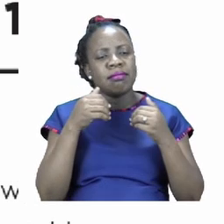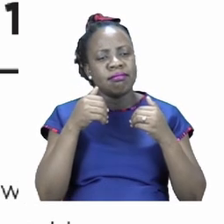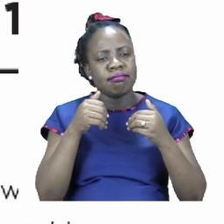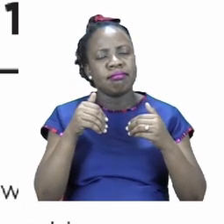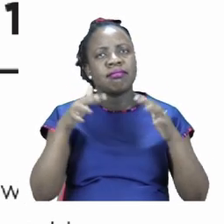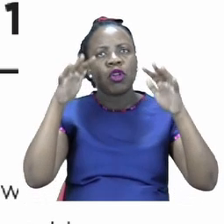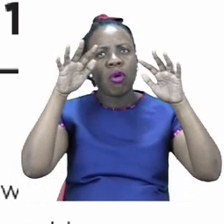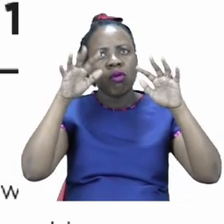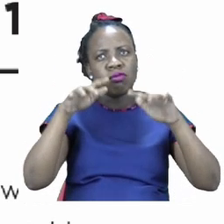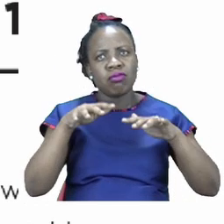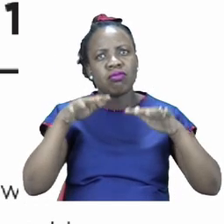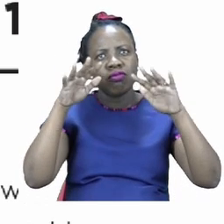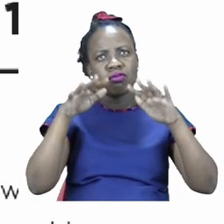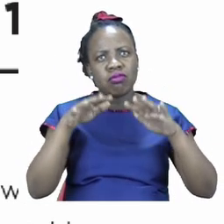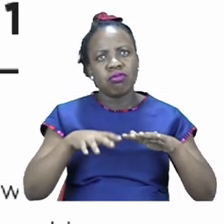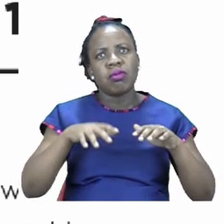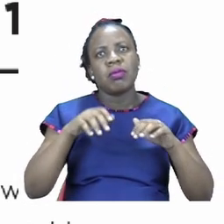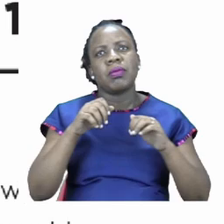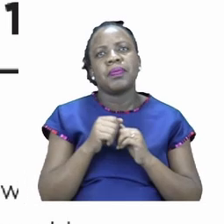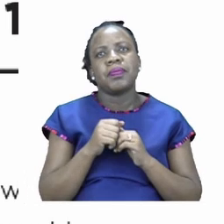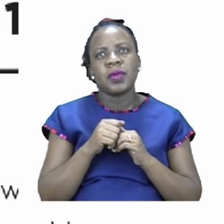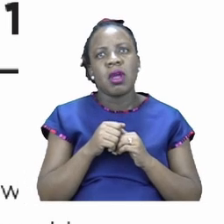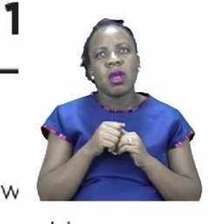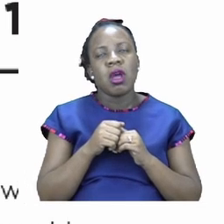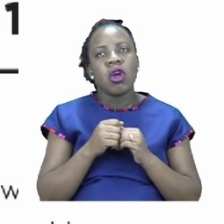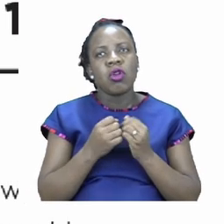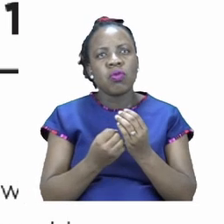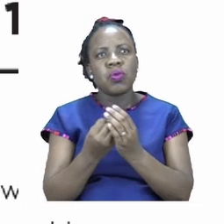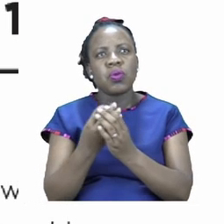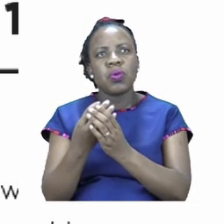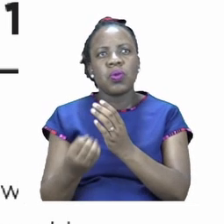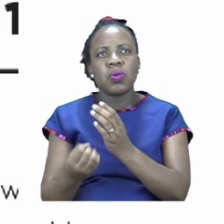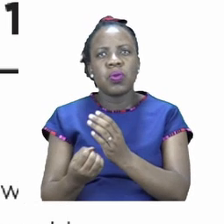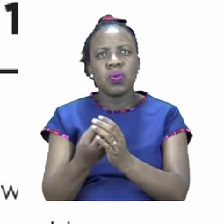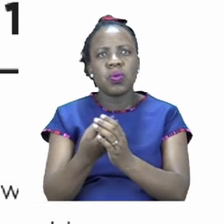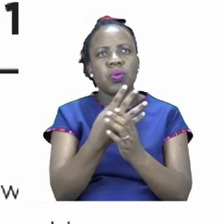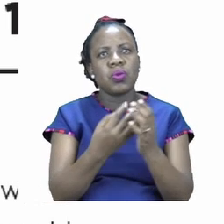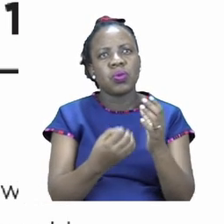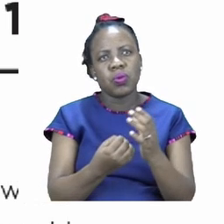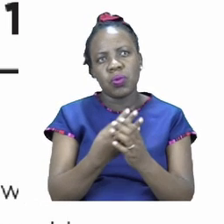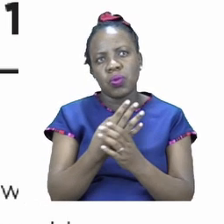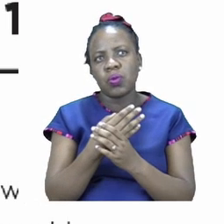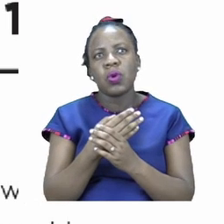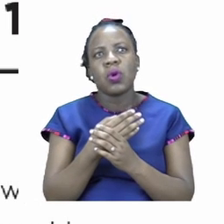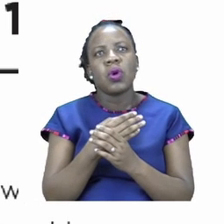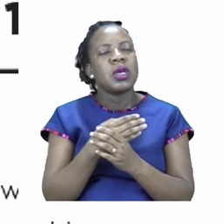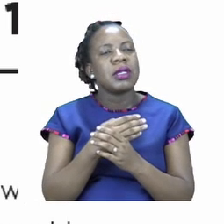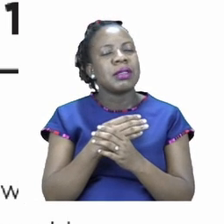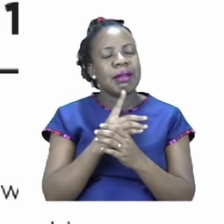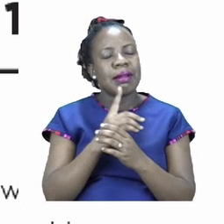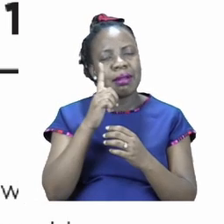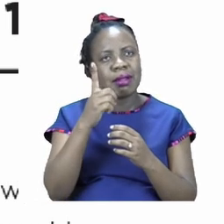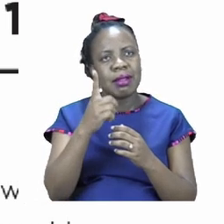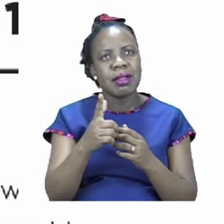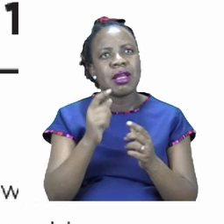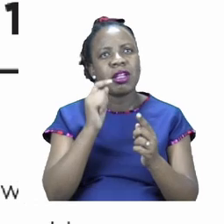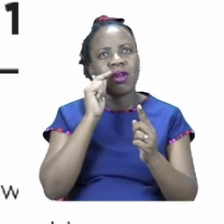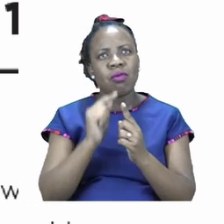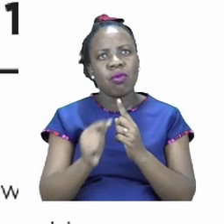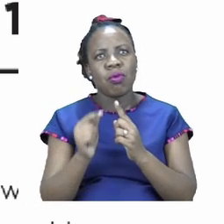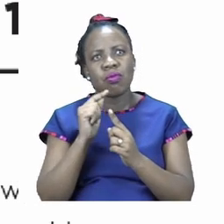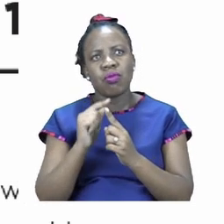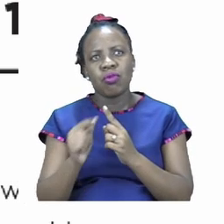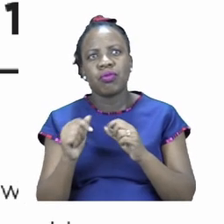of the village realized that Ayua was right. They agreed with her and decided